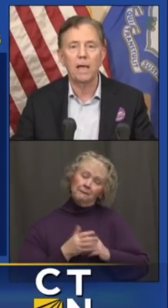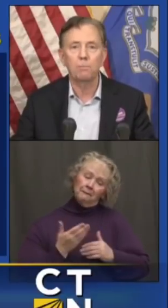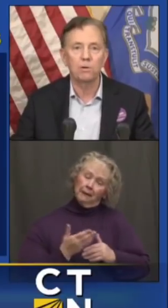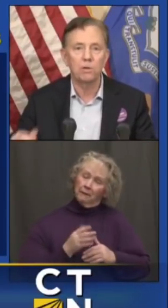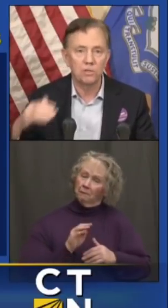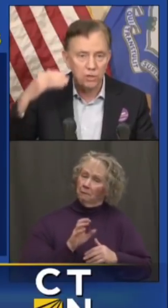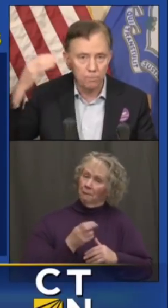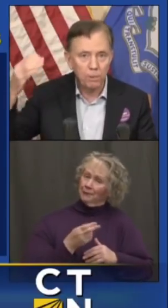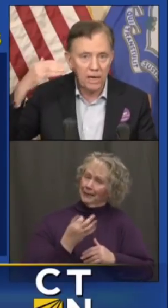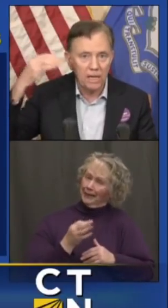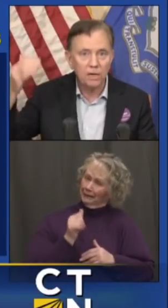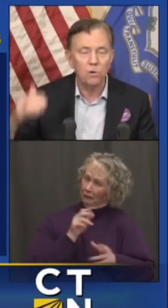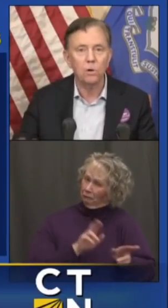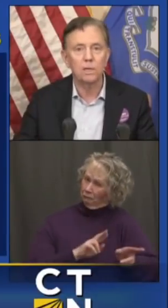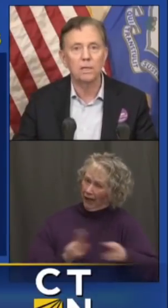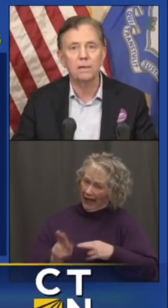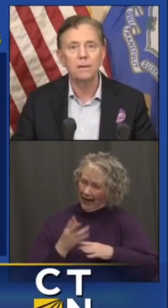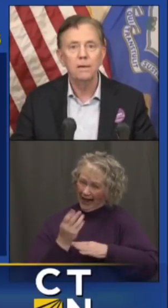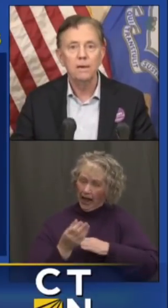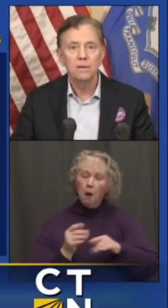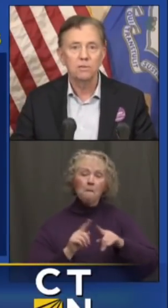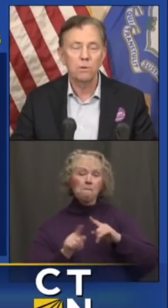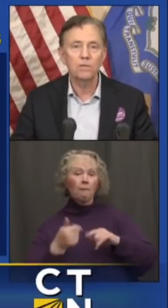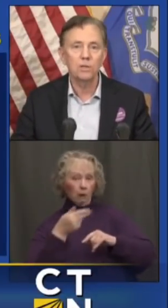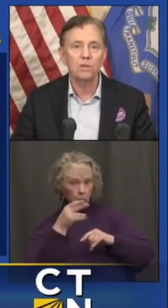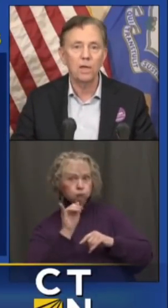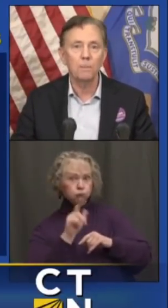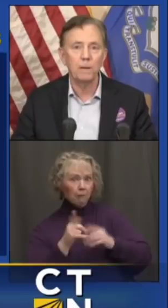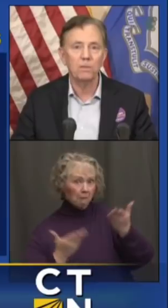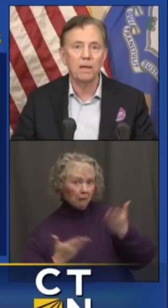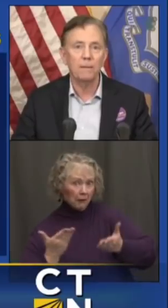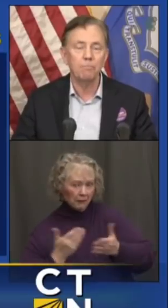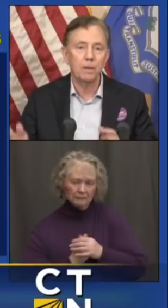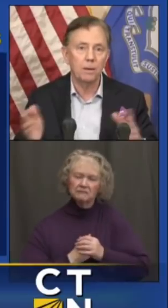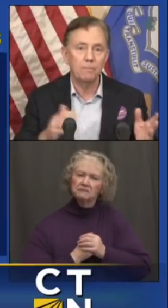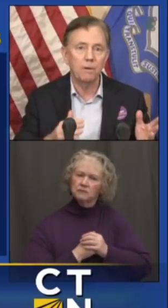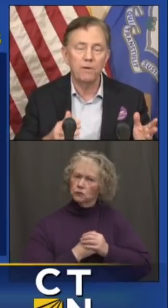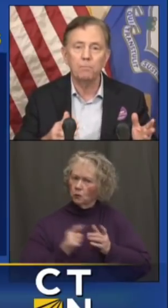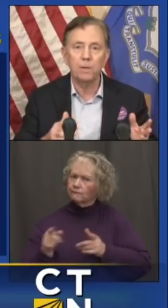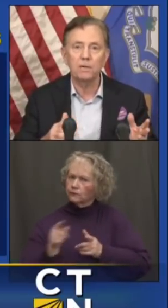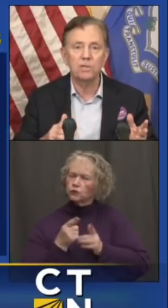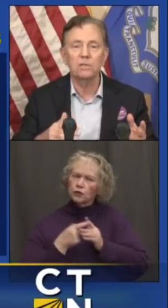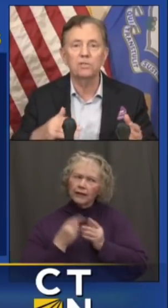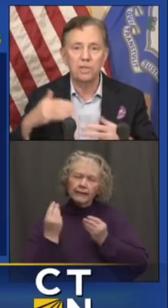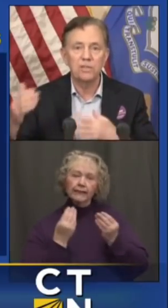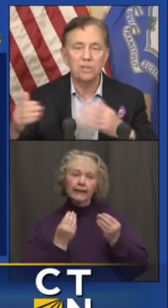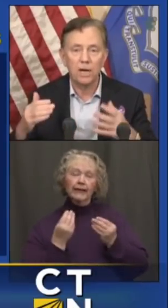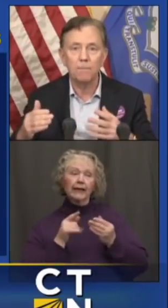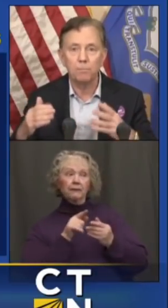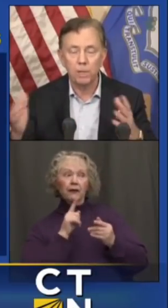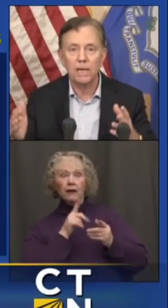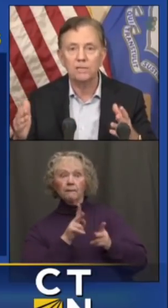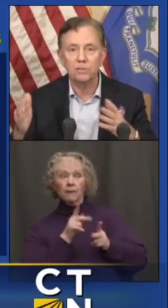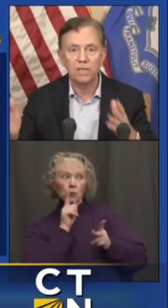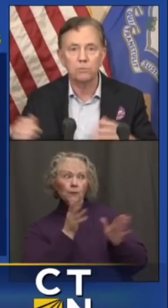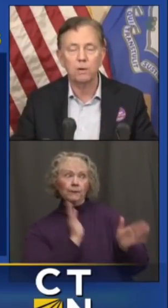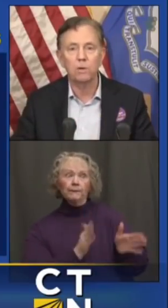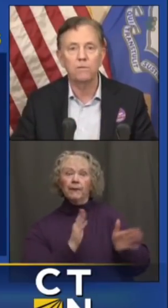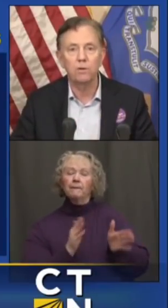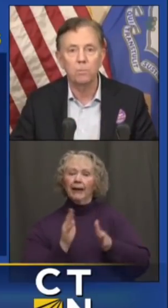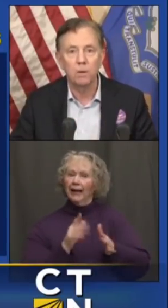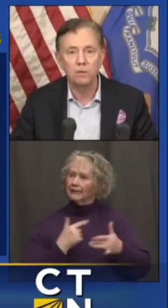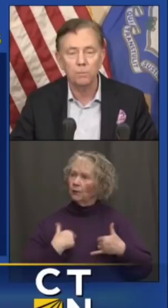by April you can start planning accordingly. So we want you to think about that. Event planners tell us you need time to plan, so that's